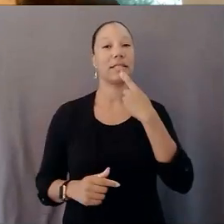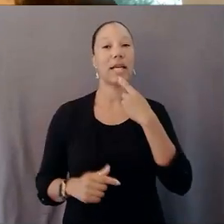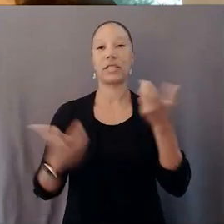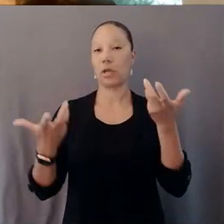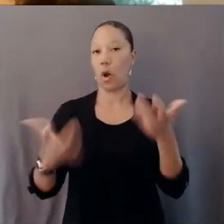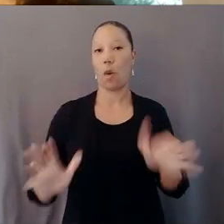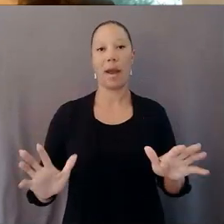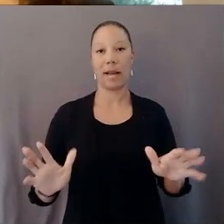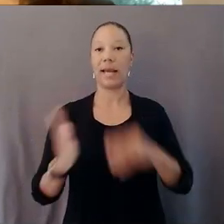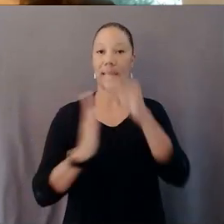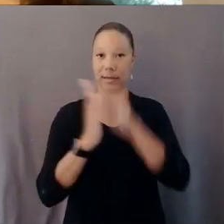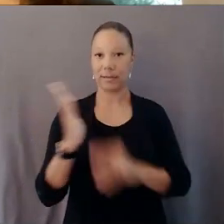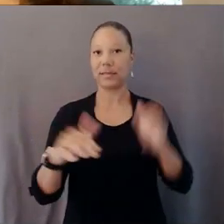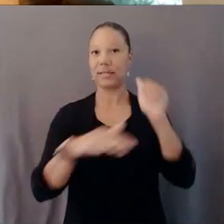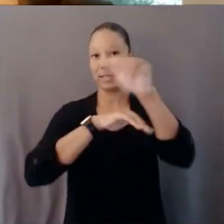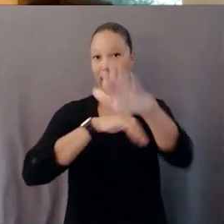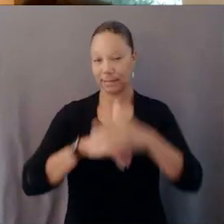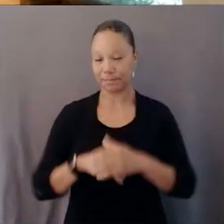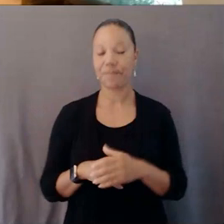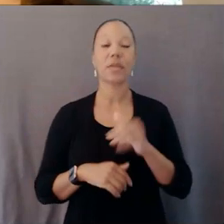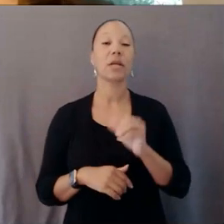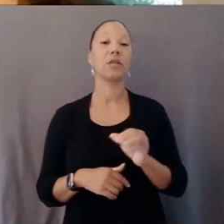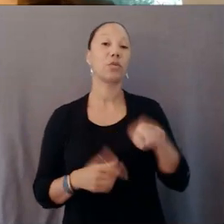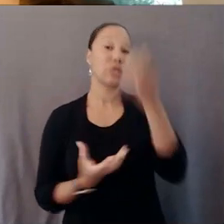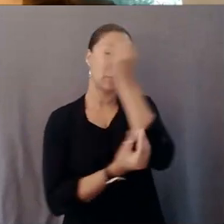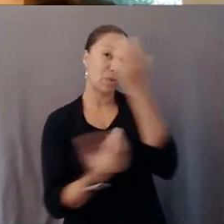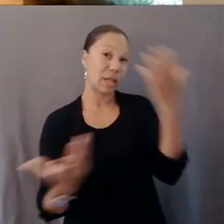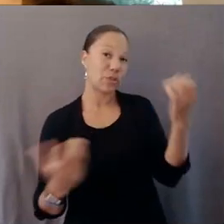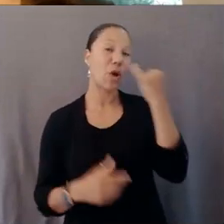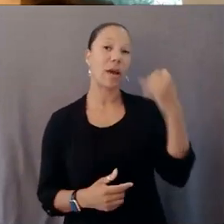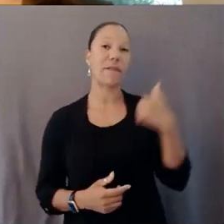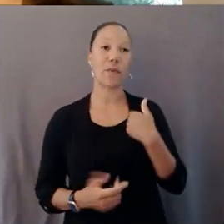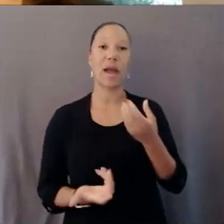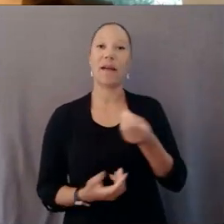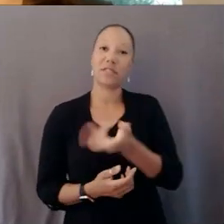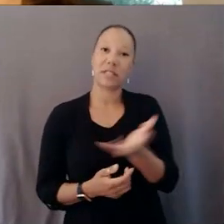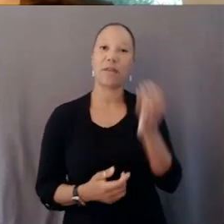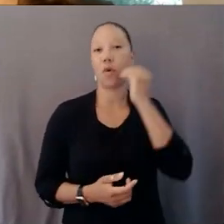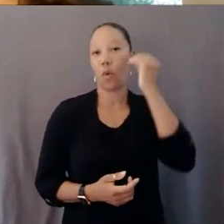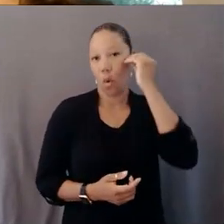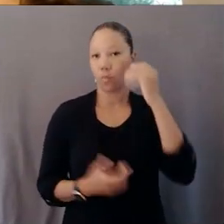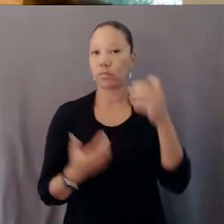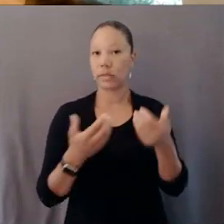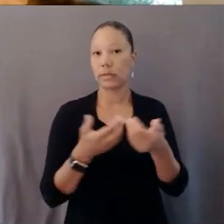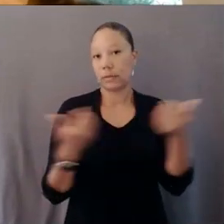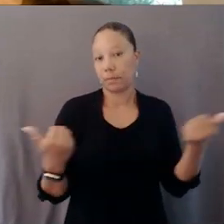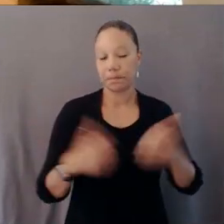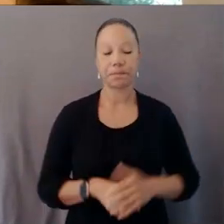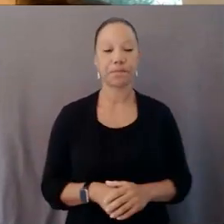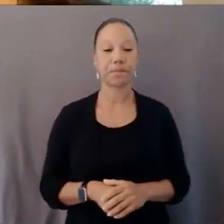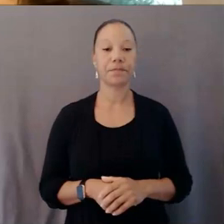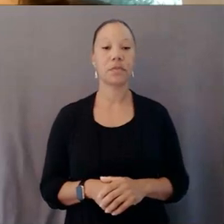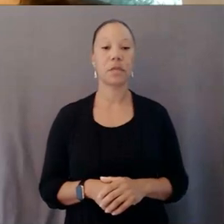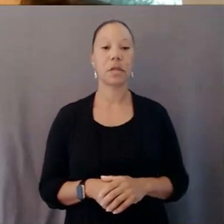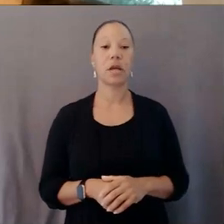So just that little technicality there for people who have multiple people in the household for the students. Now, once you